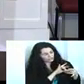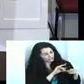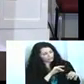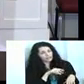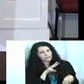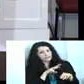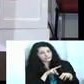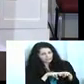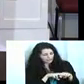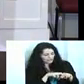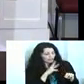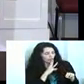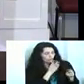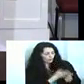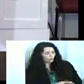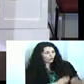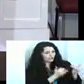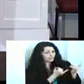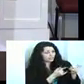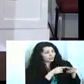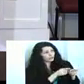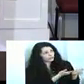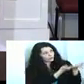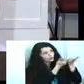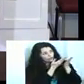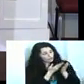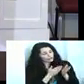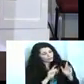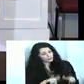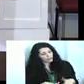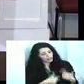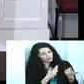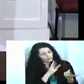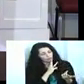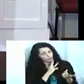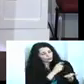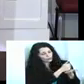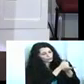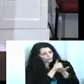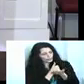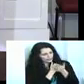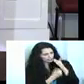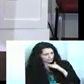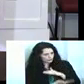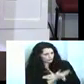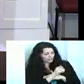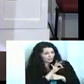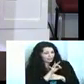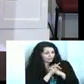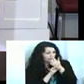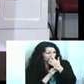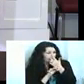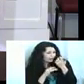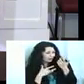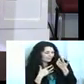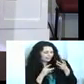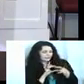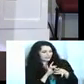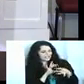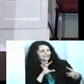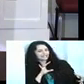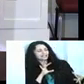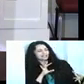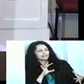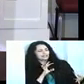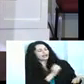day as you offered living water. Help us this morning if we have felt disconnected. Help